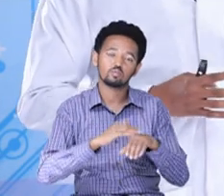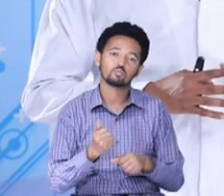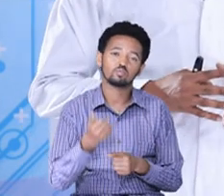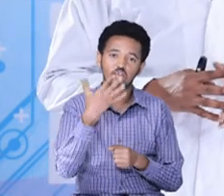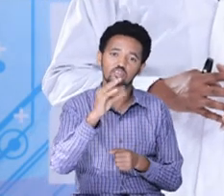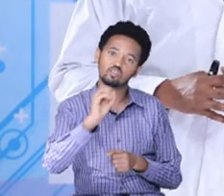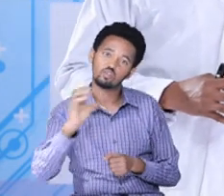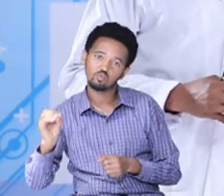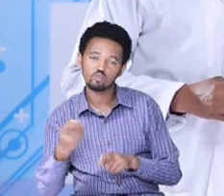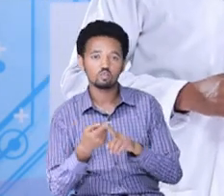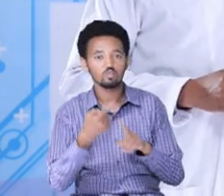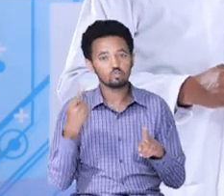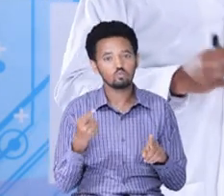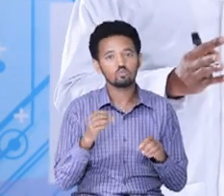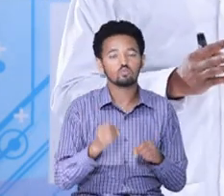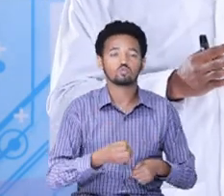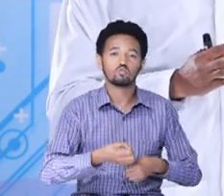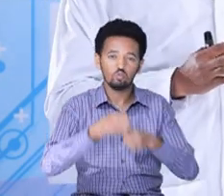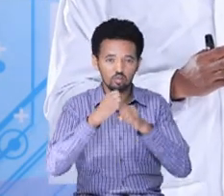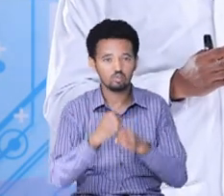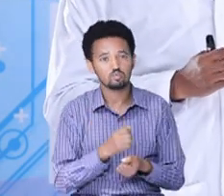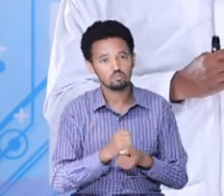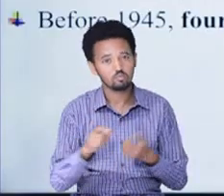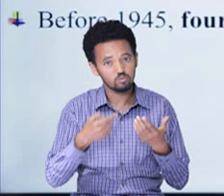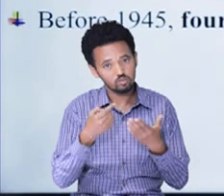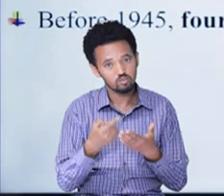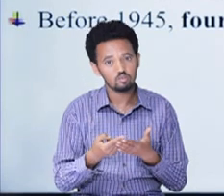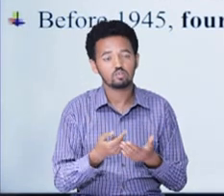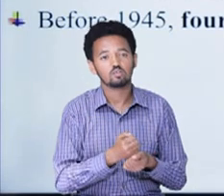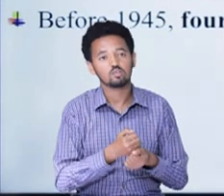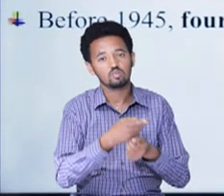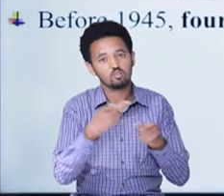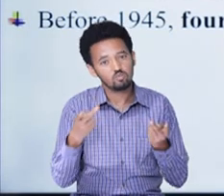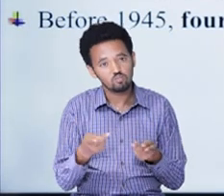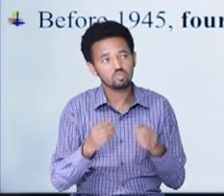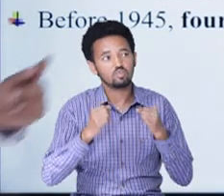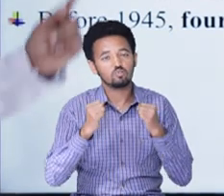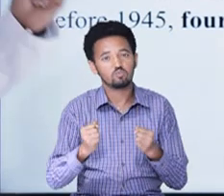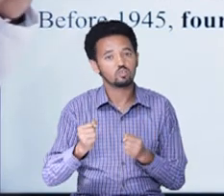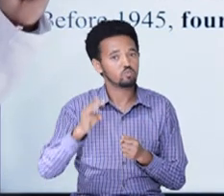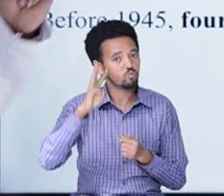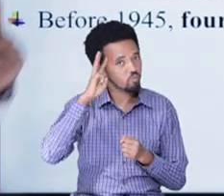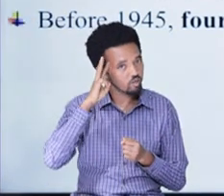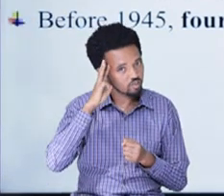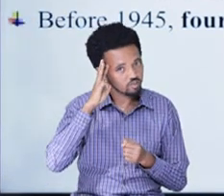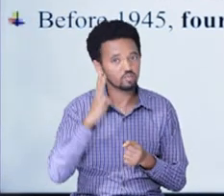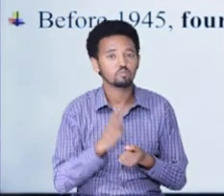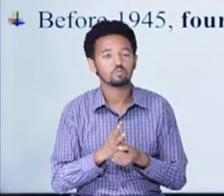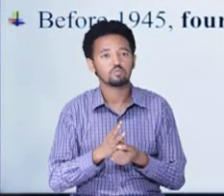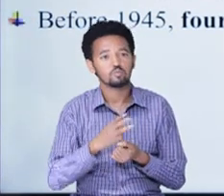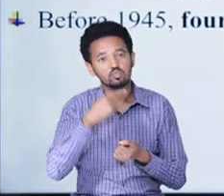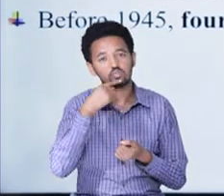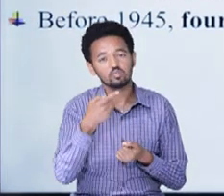The conference was organized by a Trident or West Indies lawyer, Sylvester Williams. The participant of